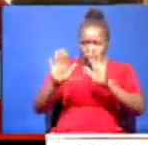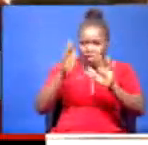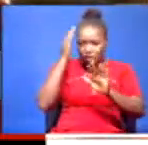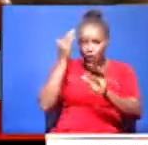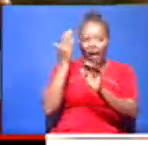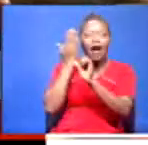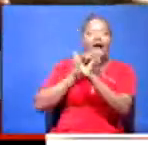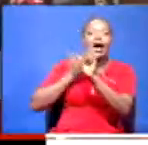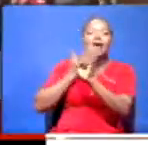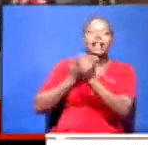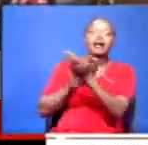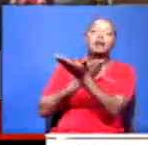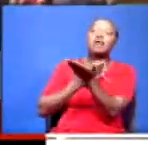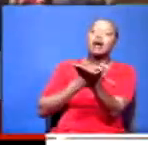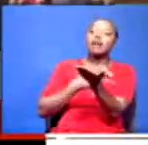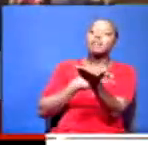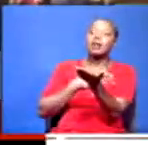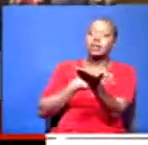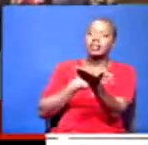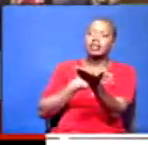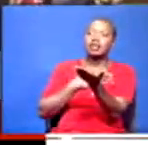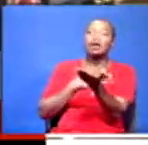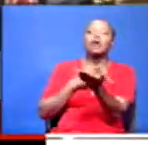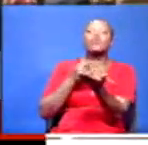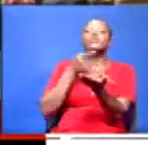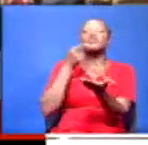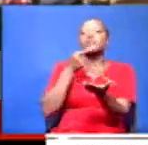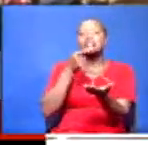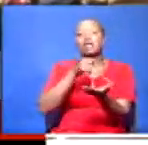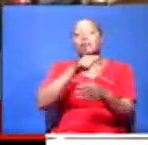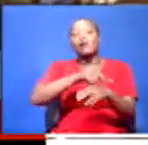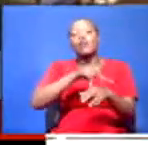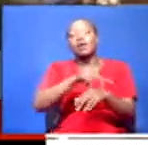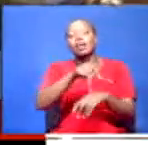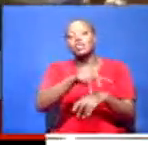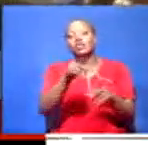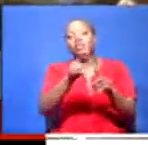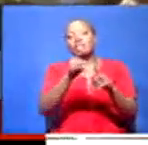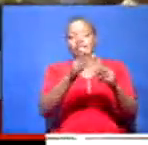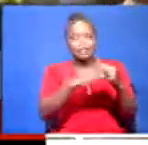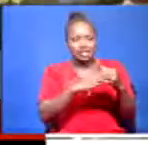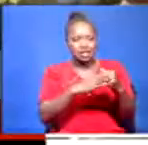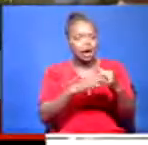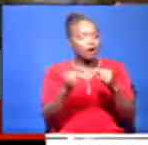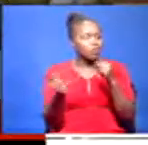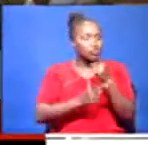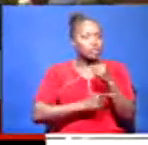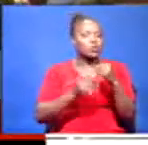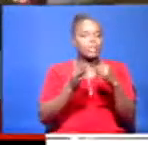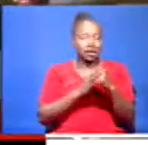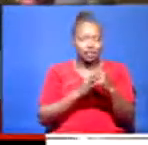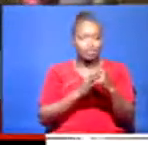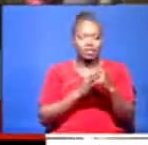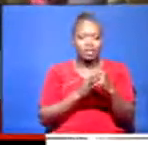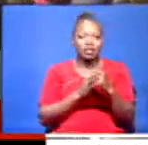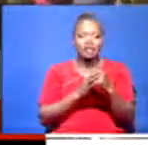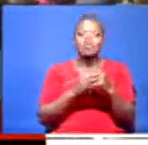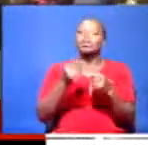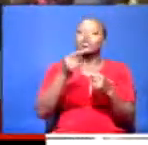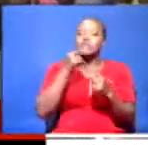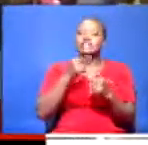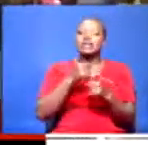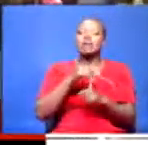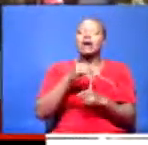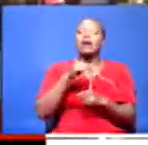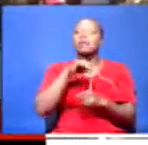inauzwa. Tumesema wakati huu tarehe 9 mwezi wa 8 tutasema baba atakuwa